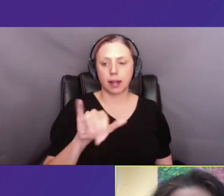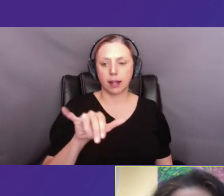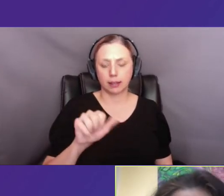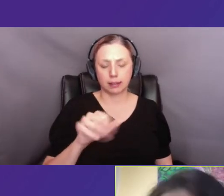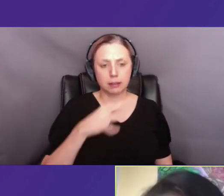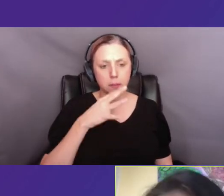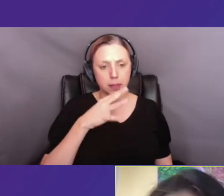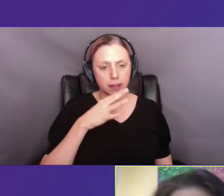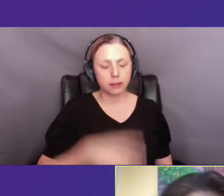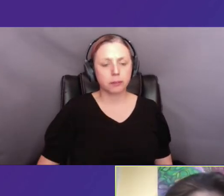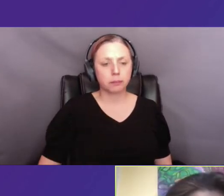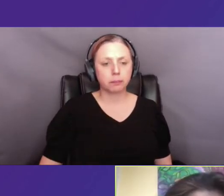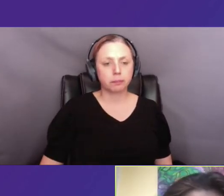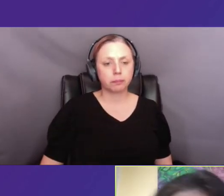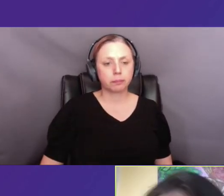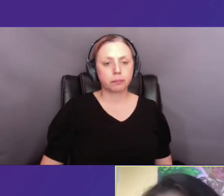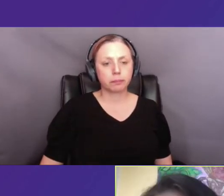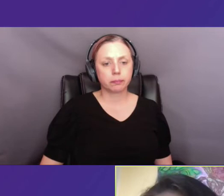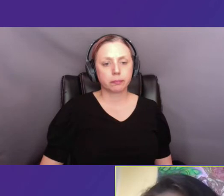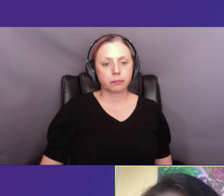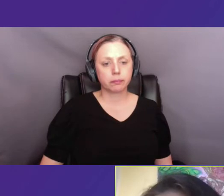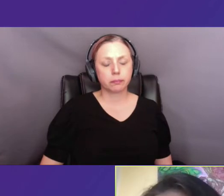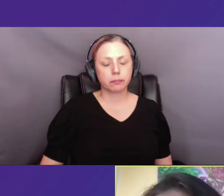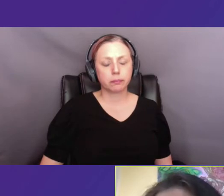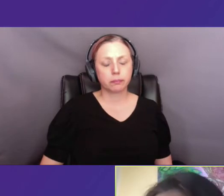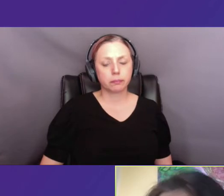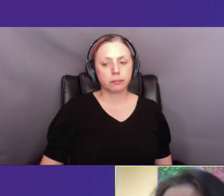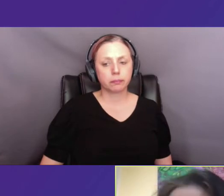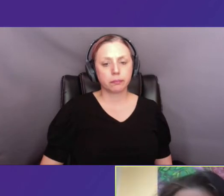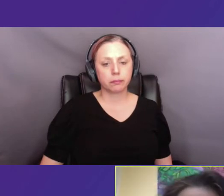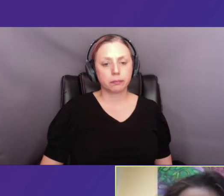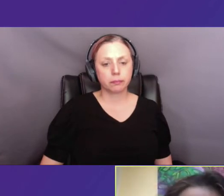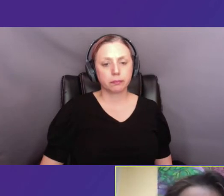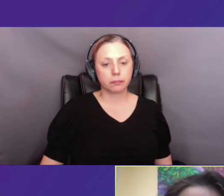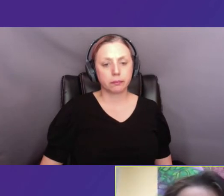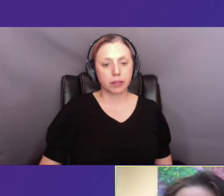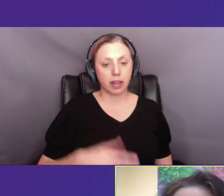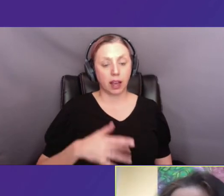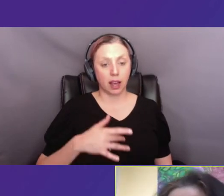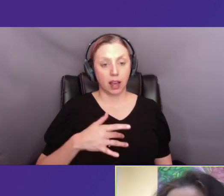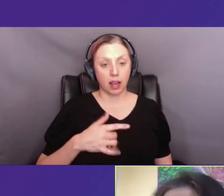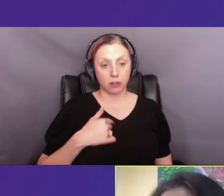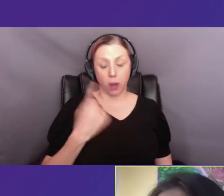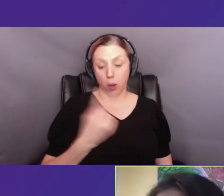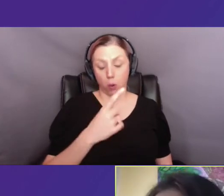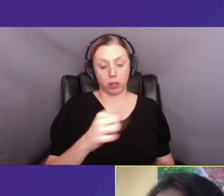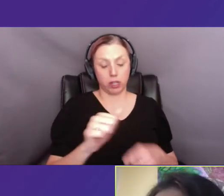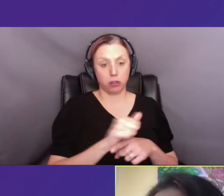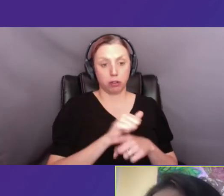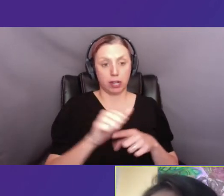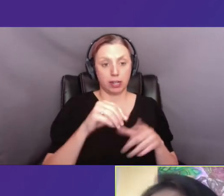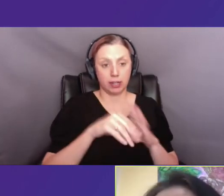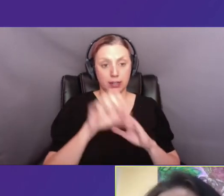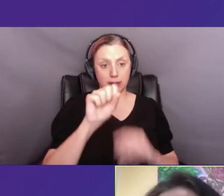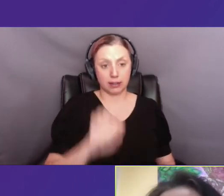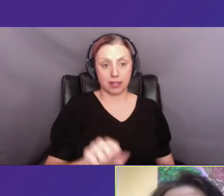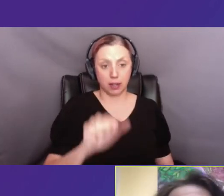I trained only in South Asian dance forms, and